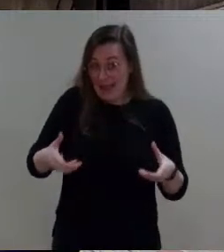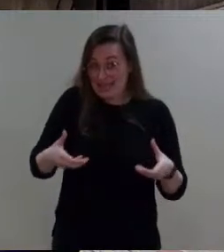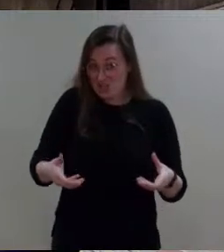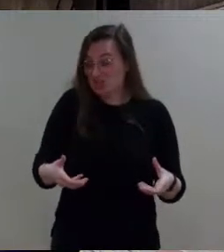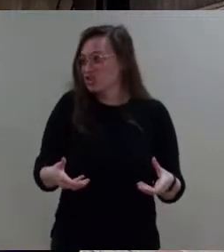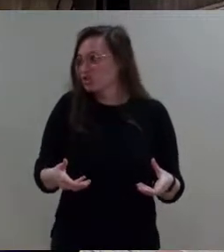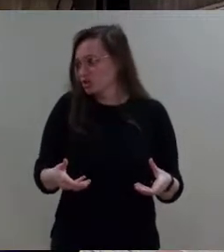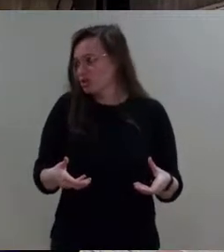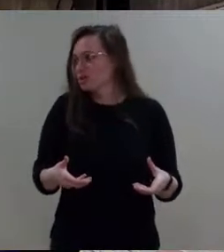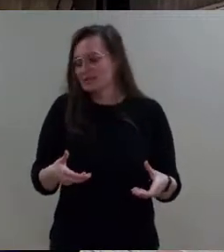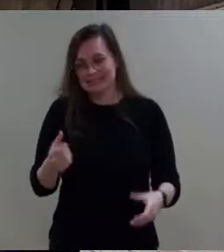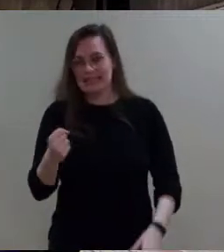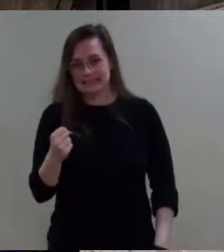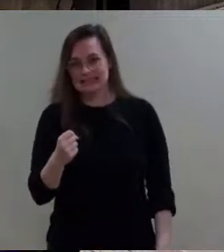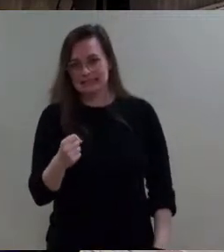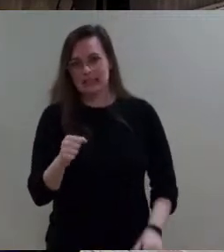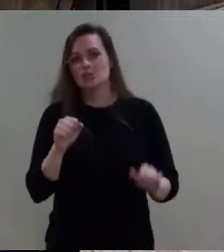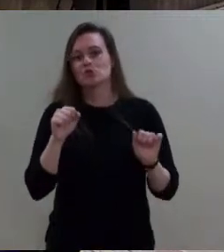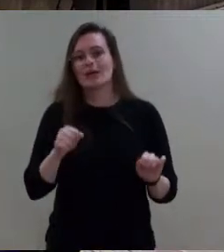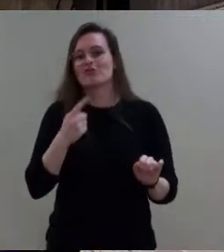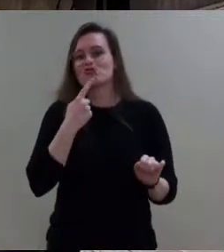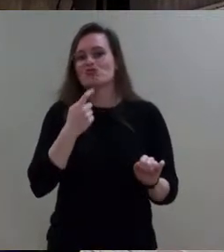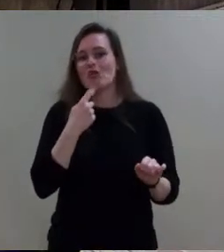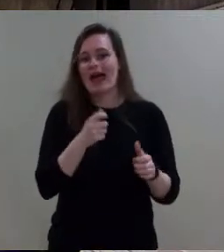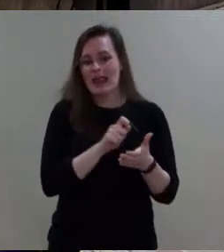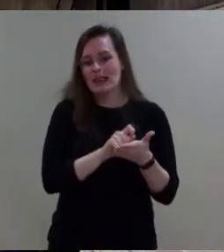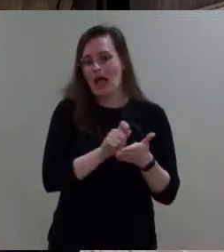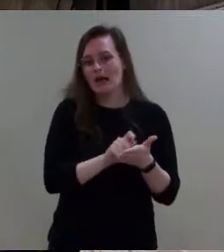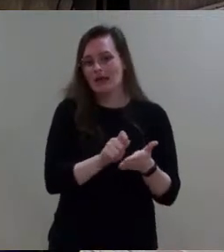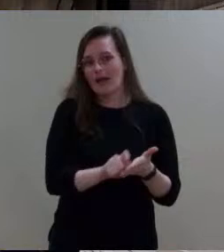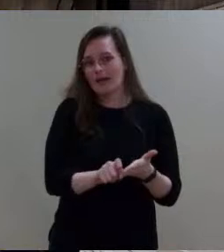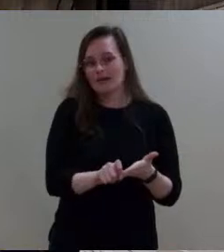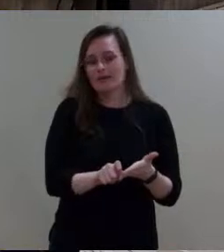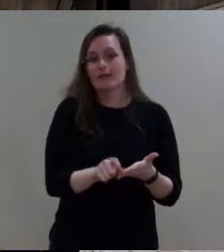Thank you. Yeah, you can just redline them and send them off to deputy